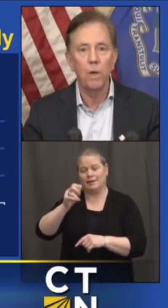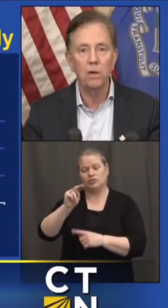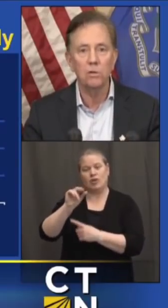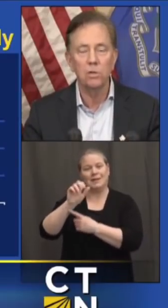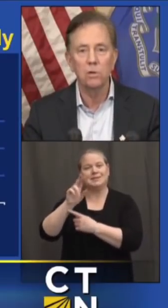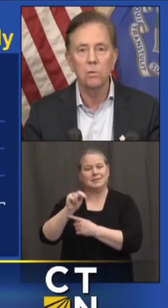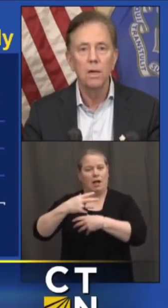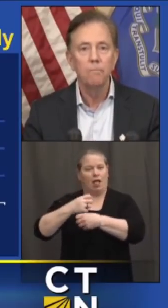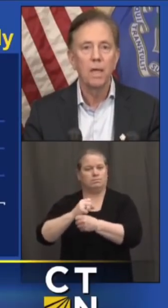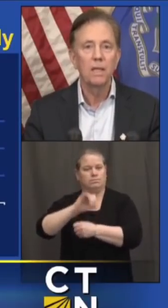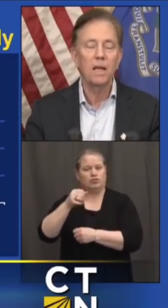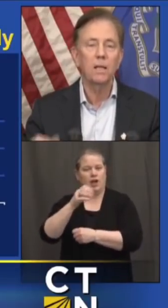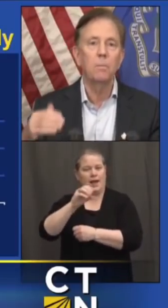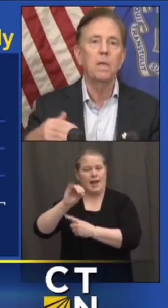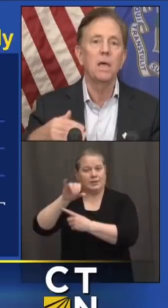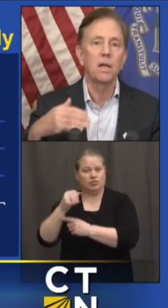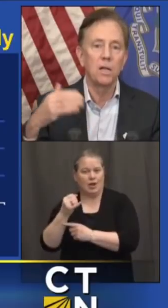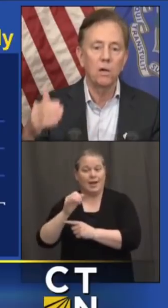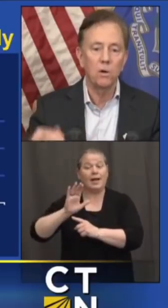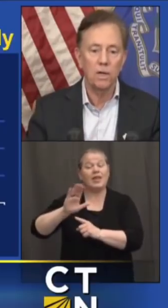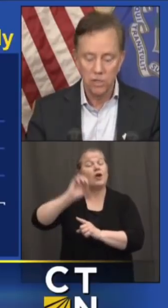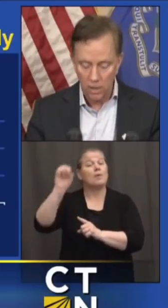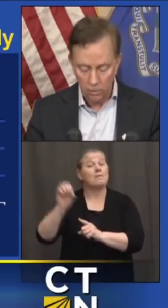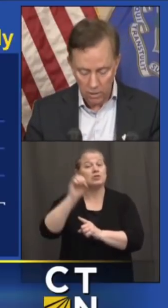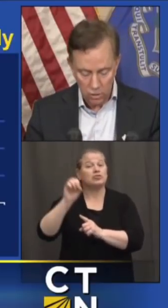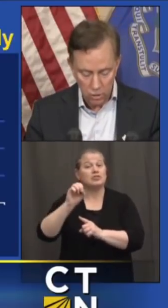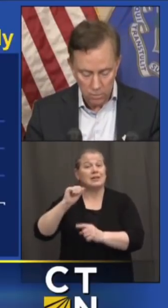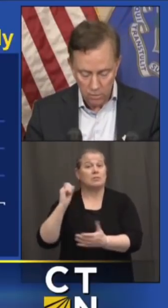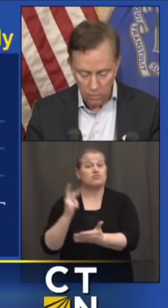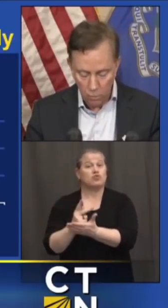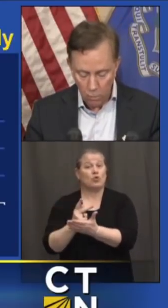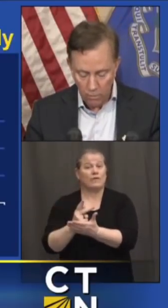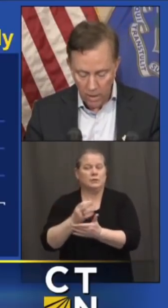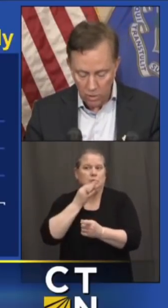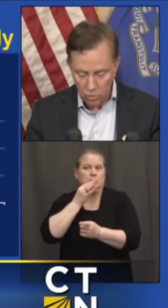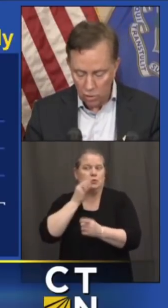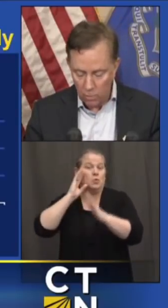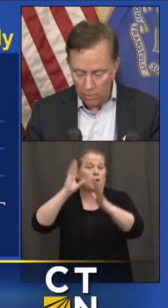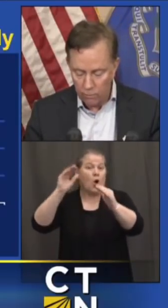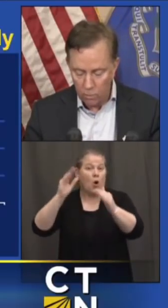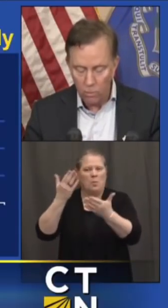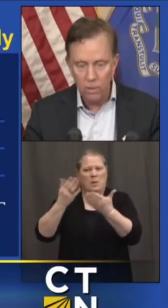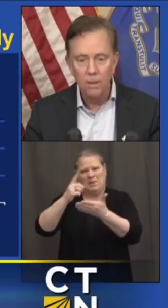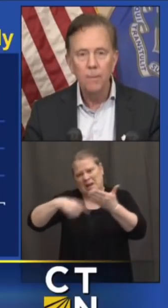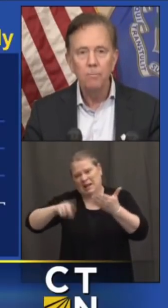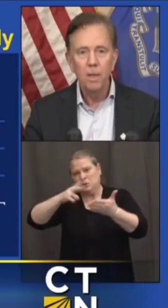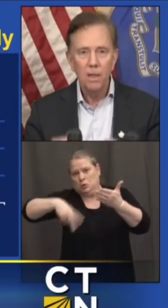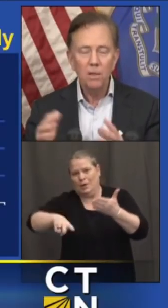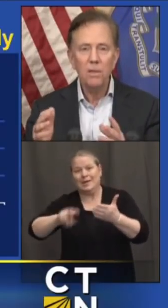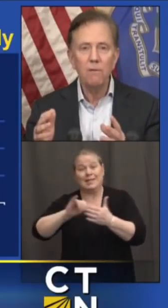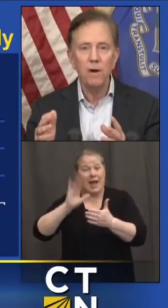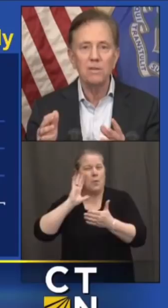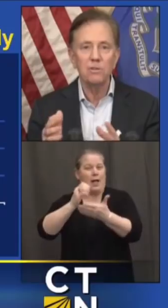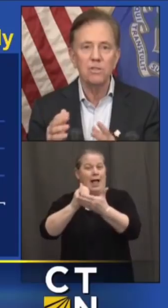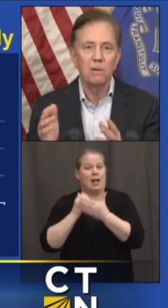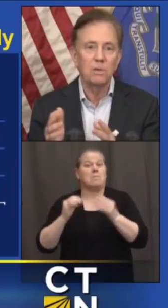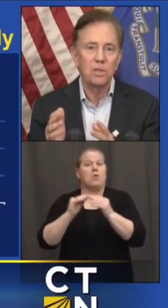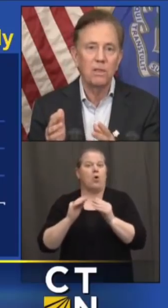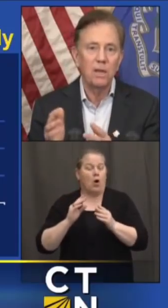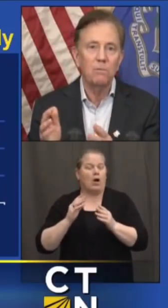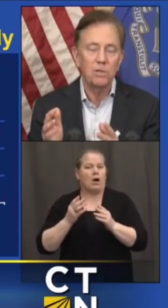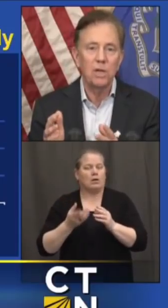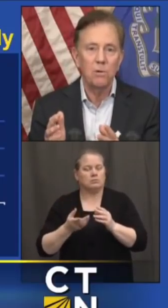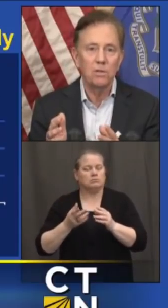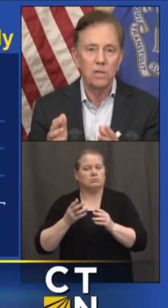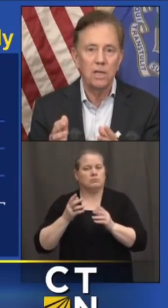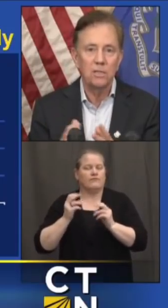within a week or two, and that could be yet another accelerant in terms of what we've got to do going forward. The other thing Pfizer said, which